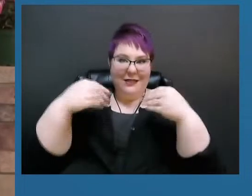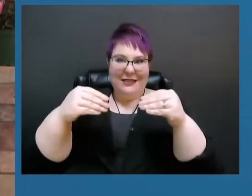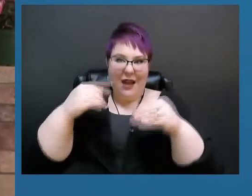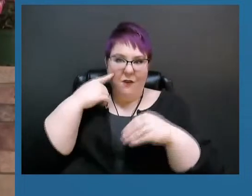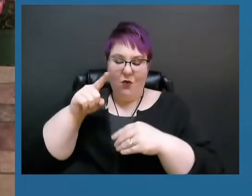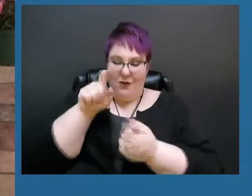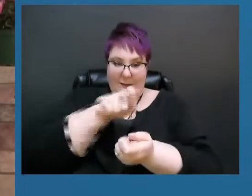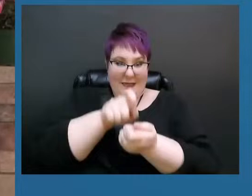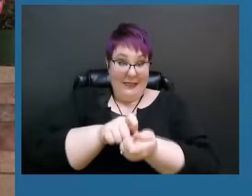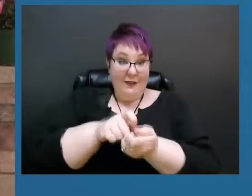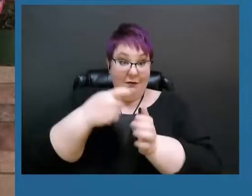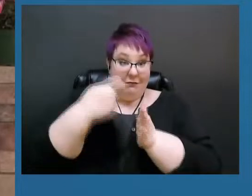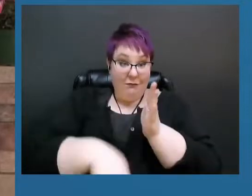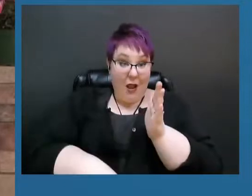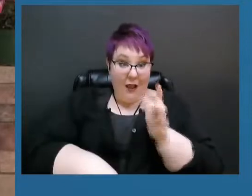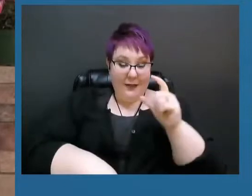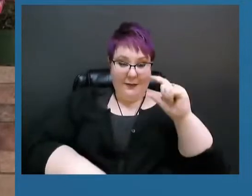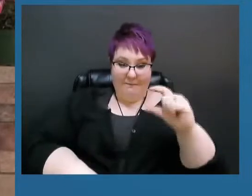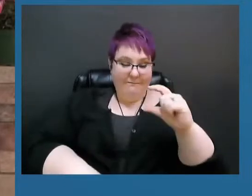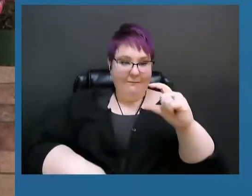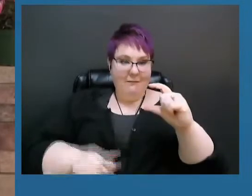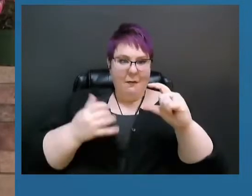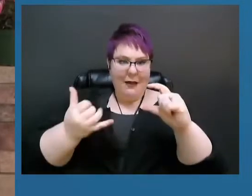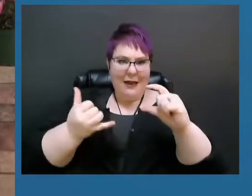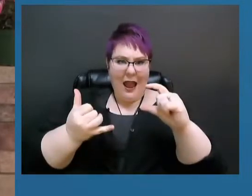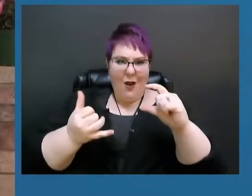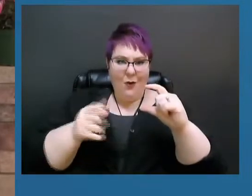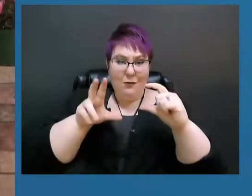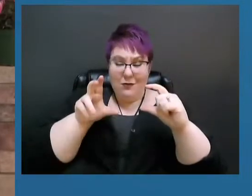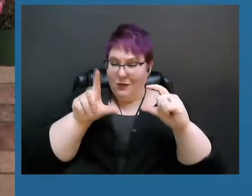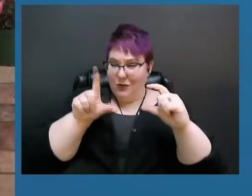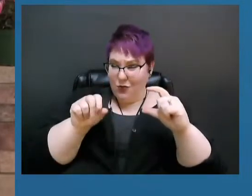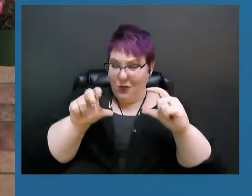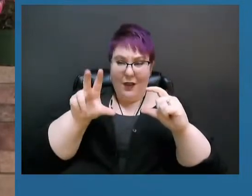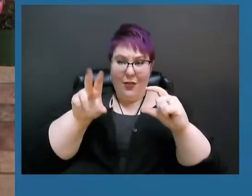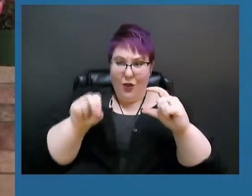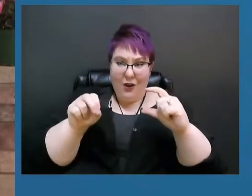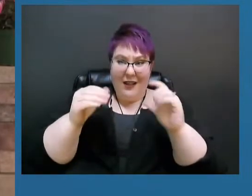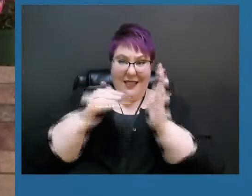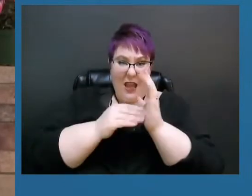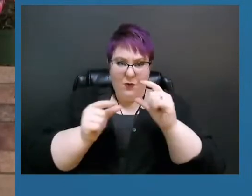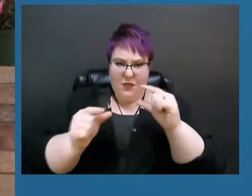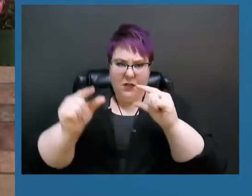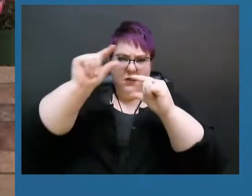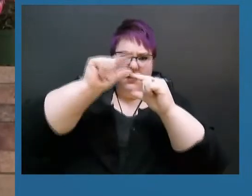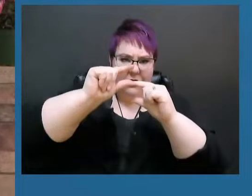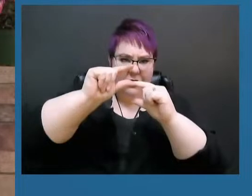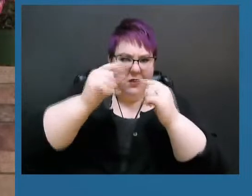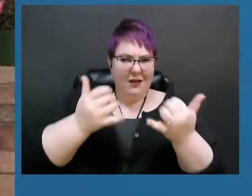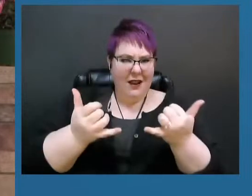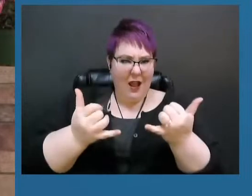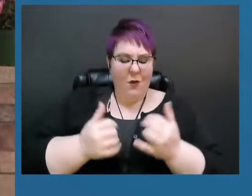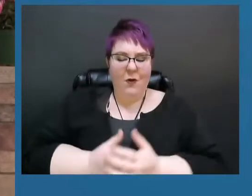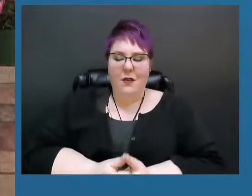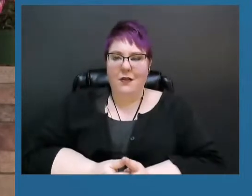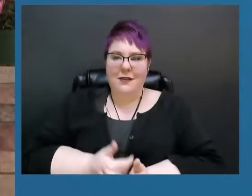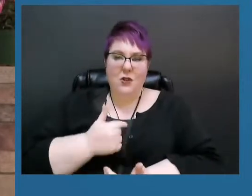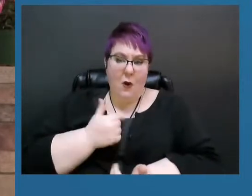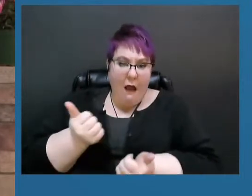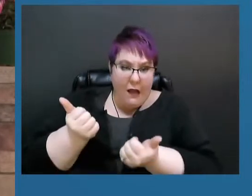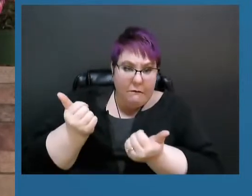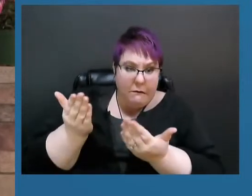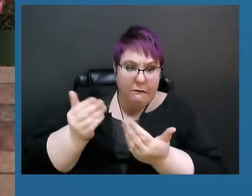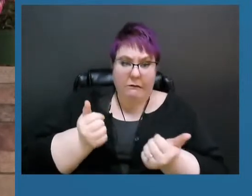price, and now they're going for $20,000, $30,000 over asking price. So while I did look and put in a few bids at that